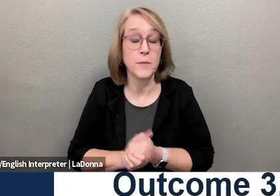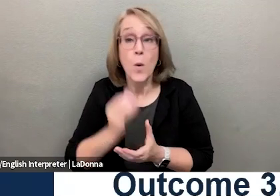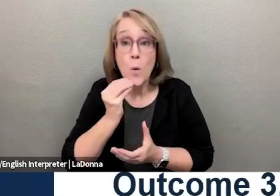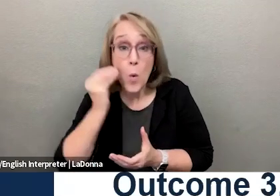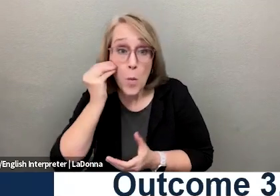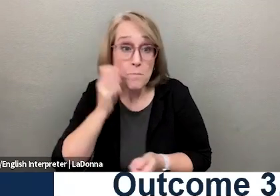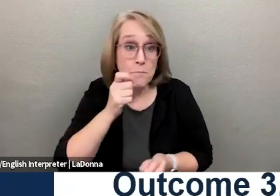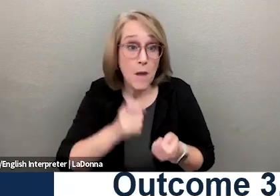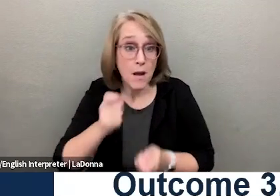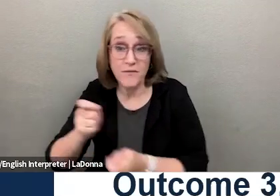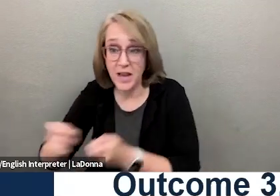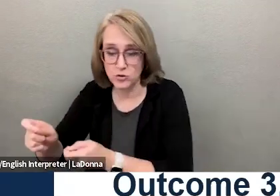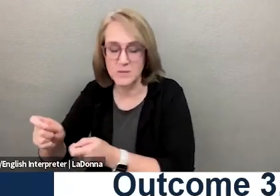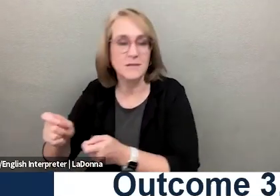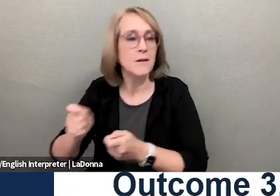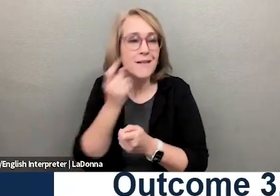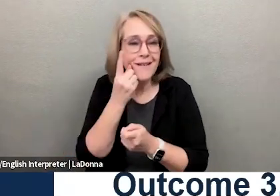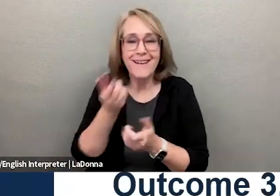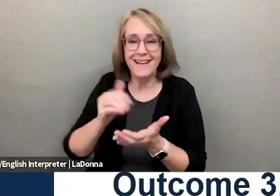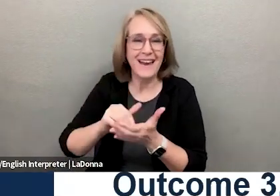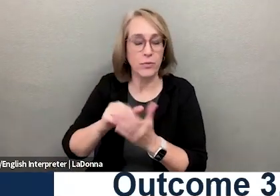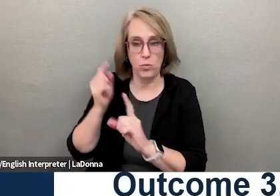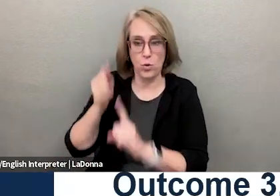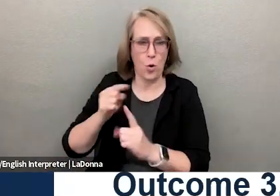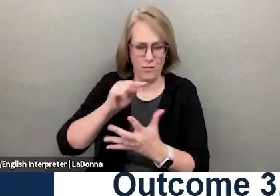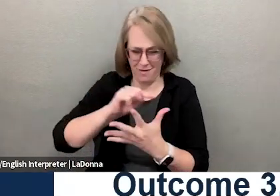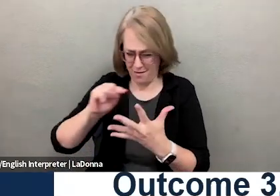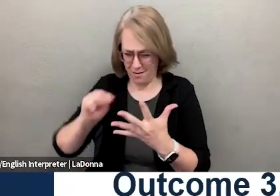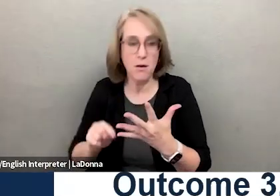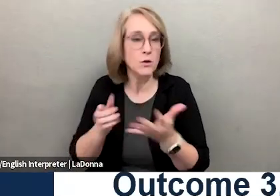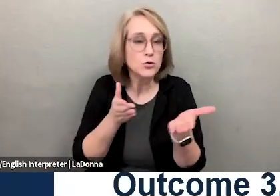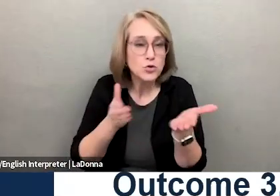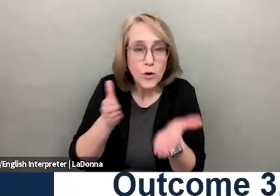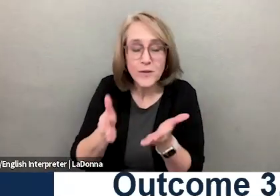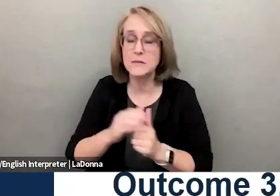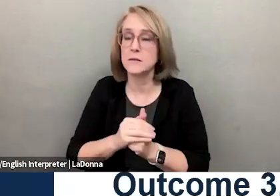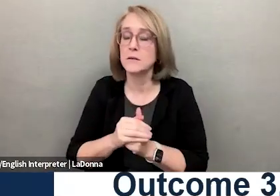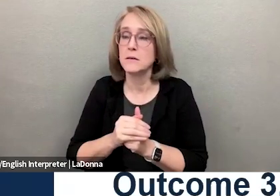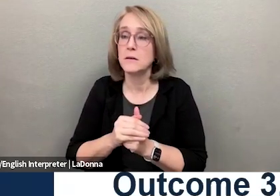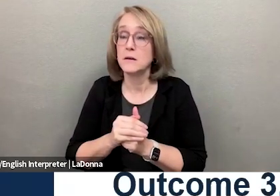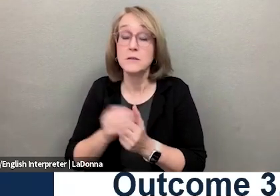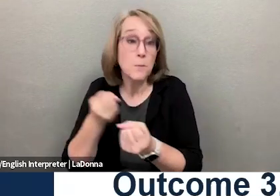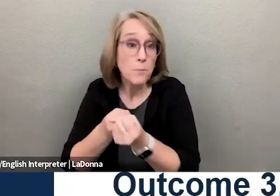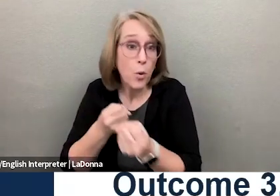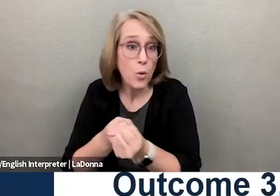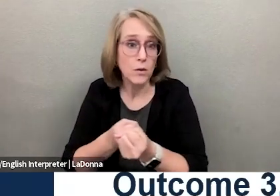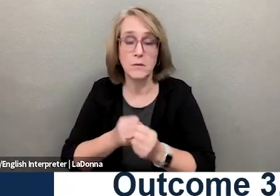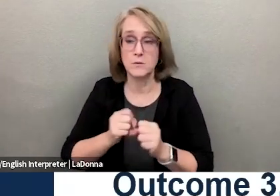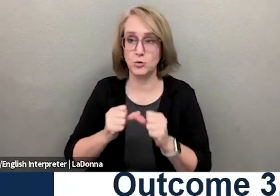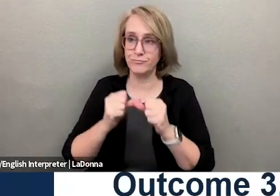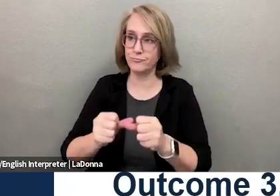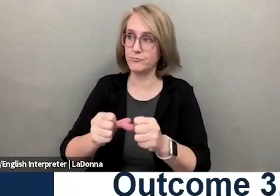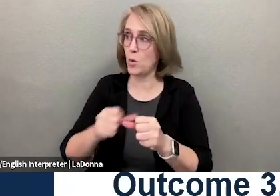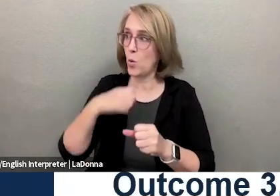modification, all of the different services and supports that are necessary for an older adult to remain living independently